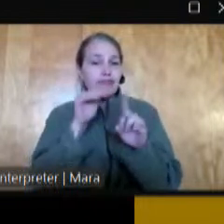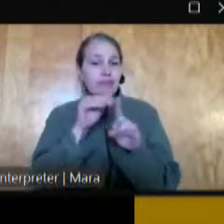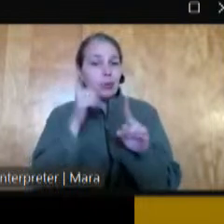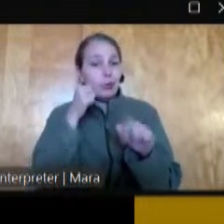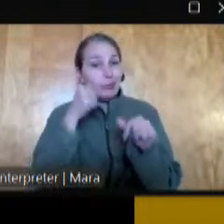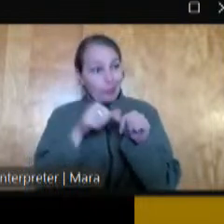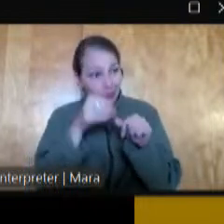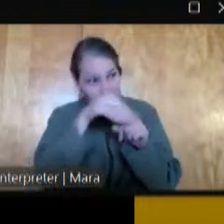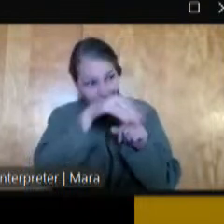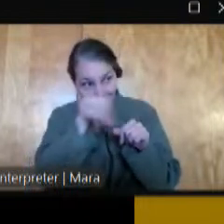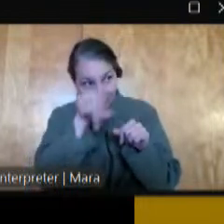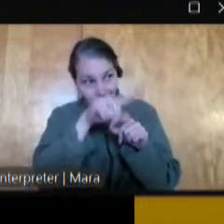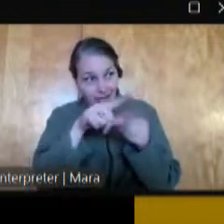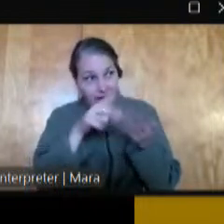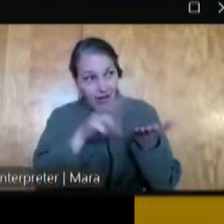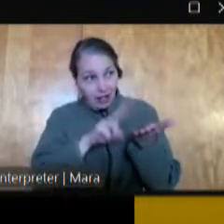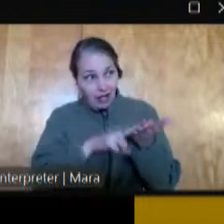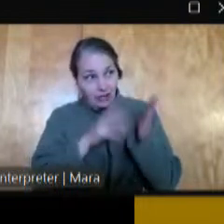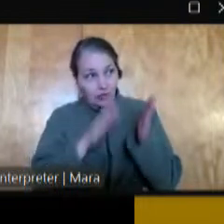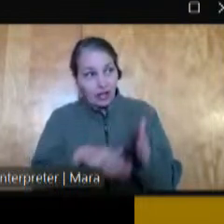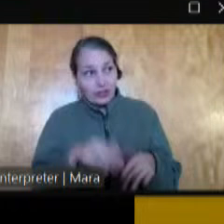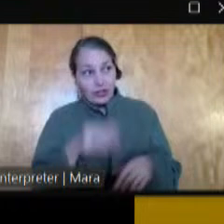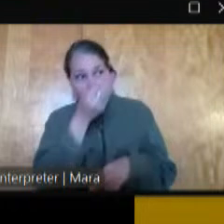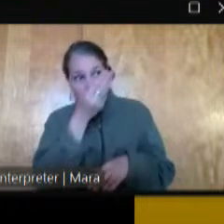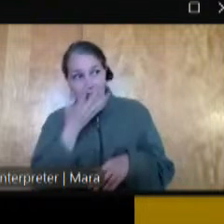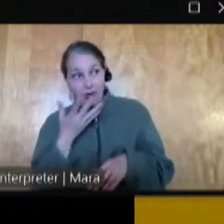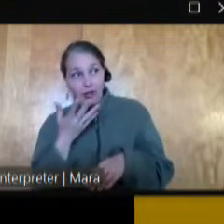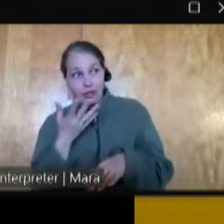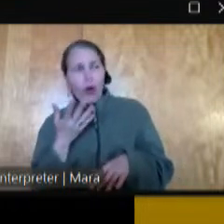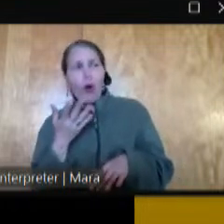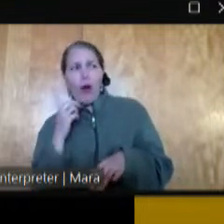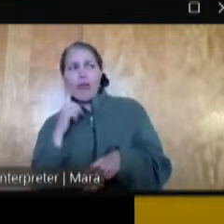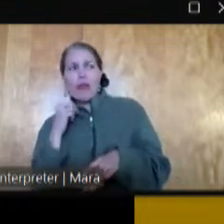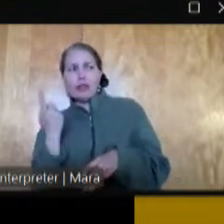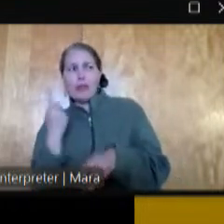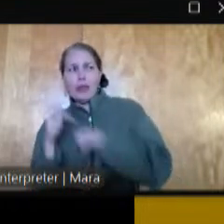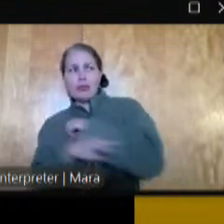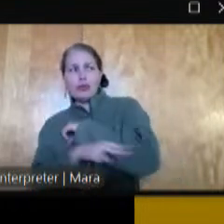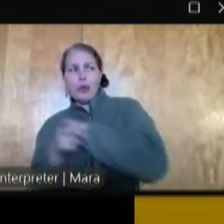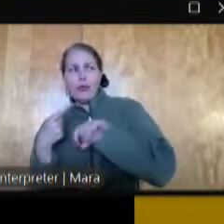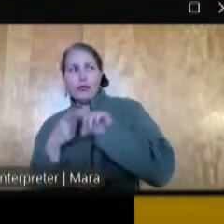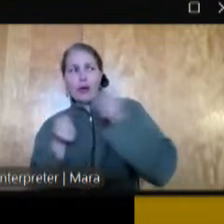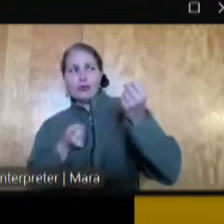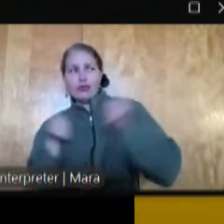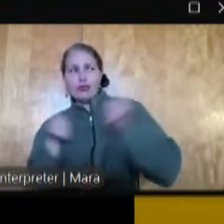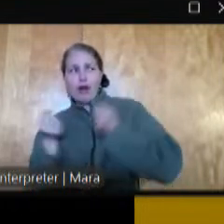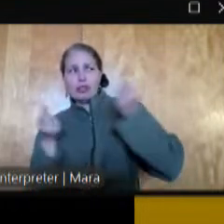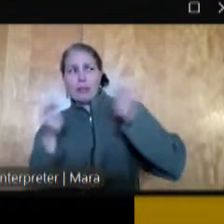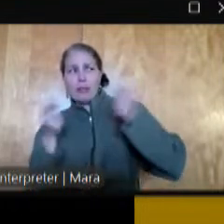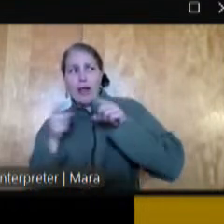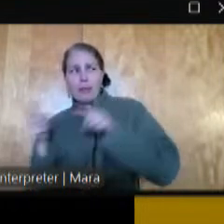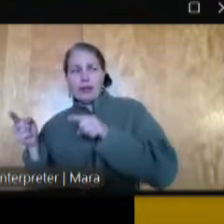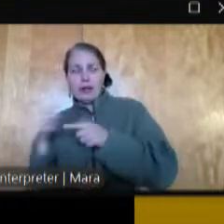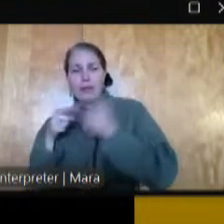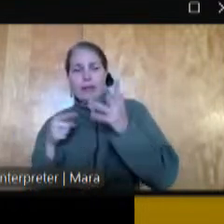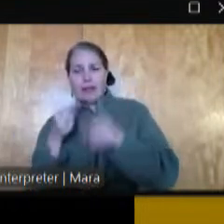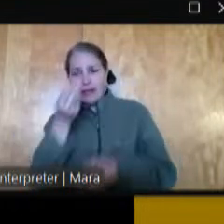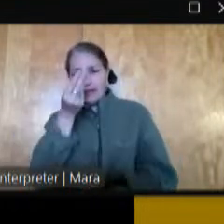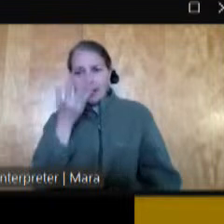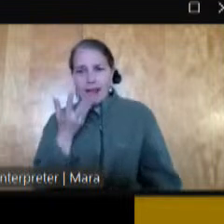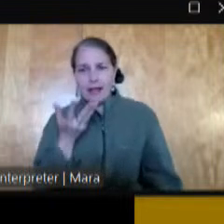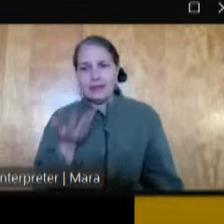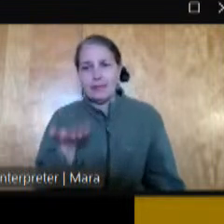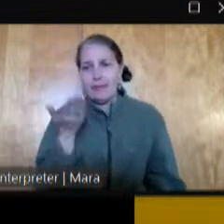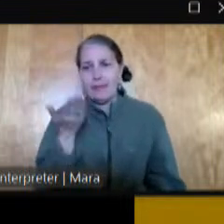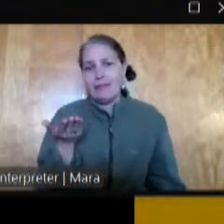some contractors tell us, oh, we think that there was something stolen from our truck or something that happened, but they tell us